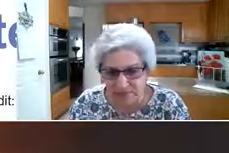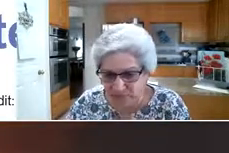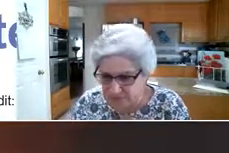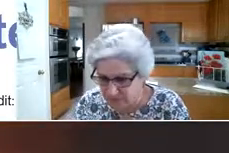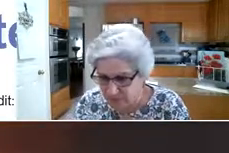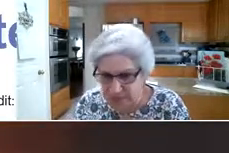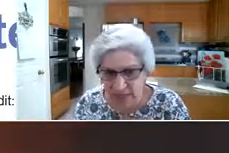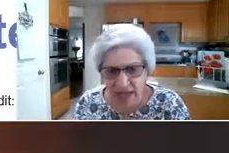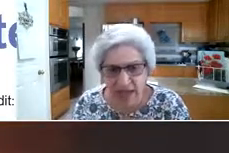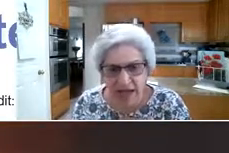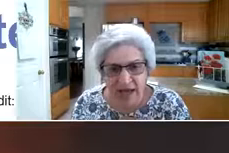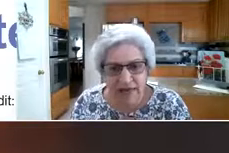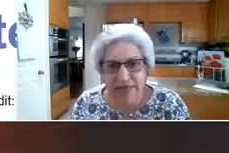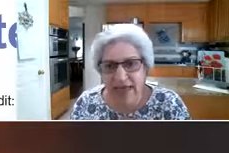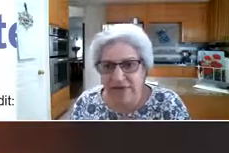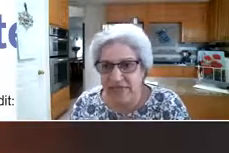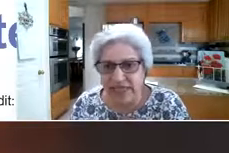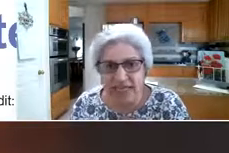copies.